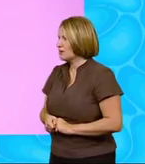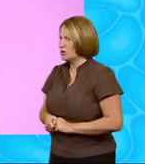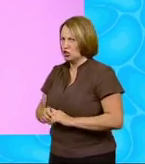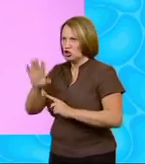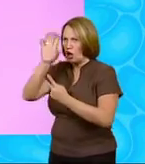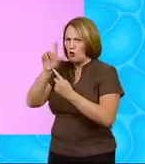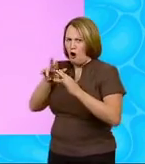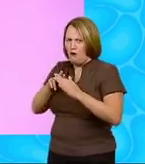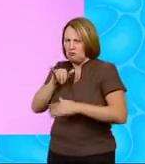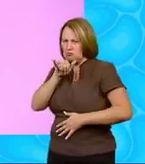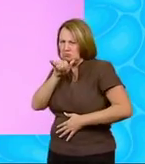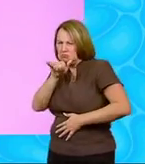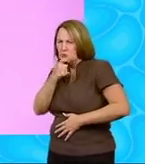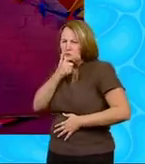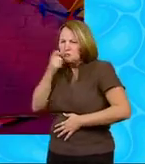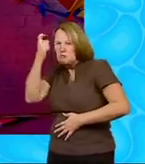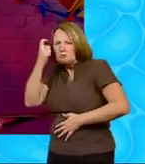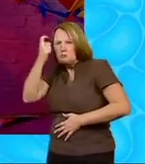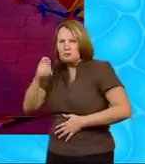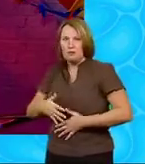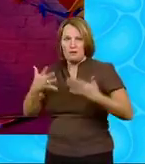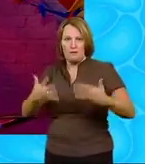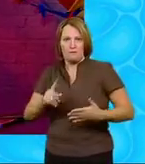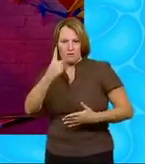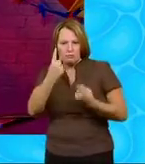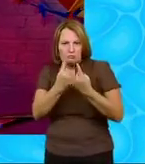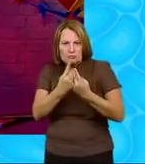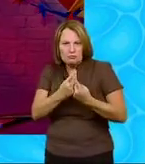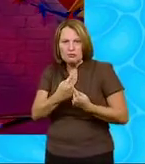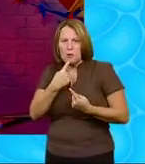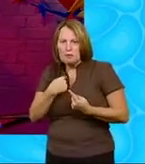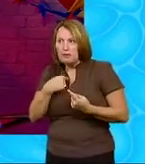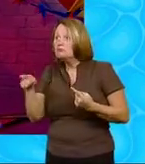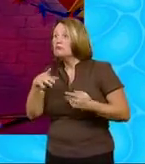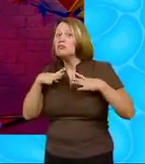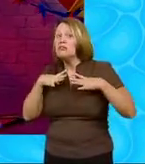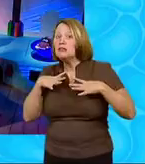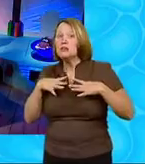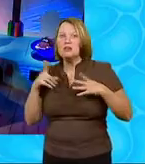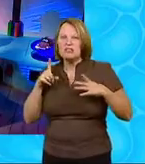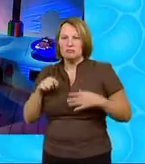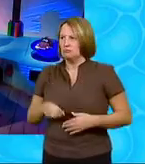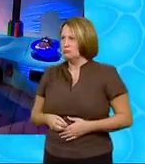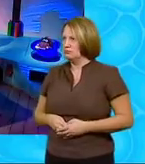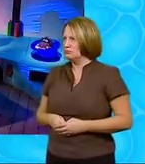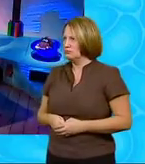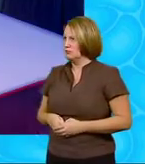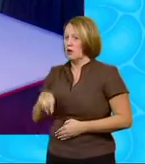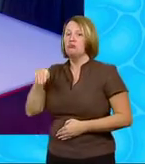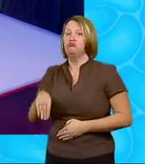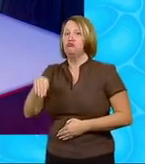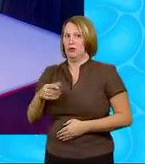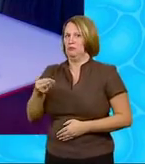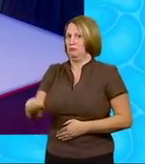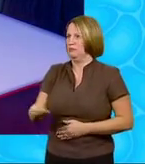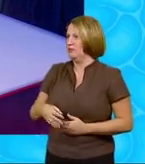Shadow of Doubt. Here is your first item. Tell me, contestants, what is this? Fingers on the